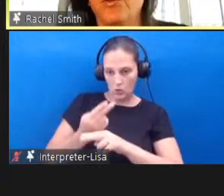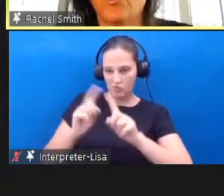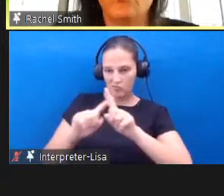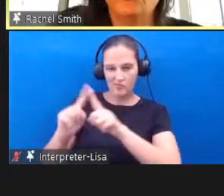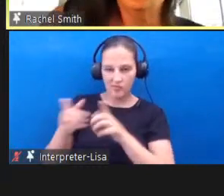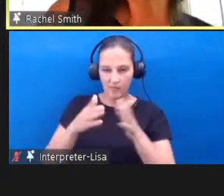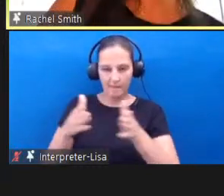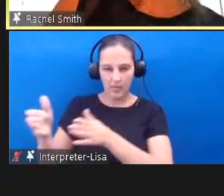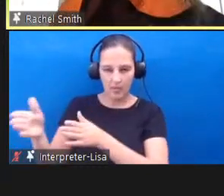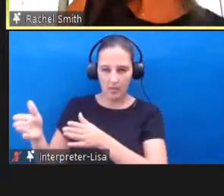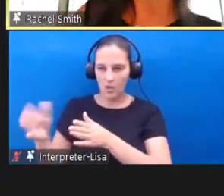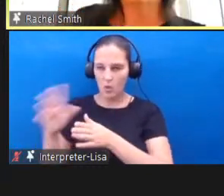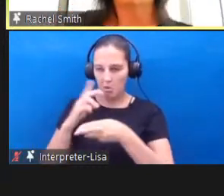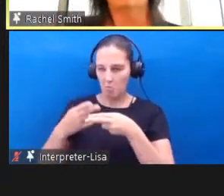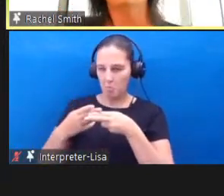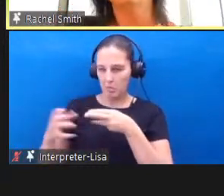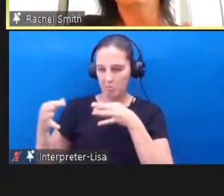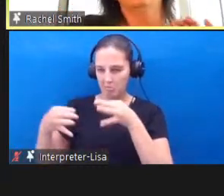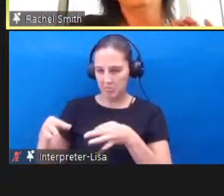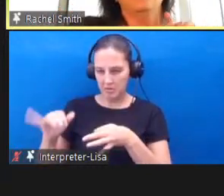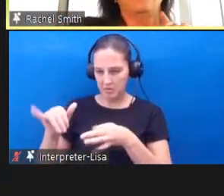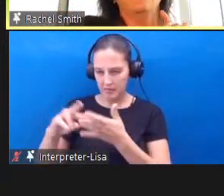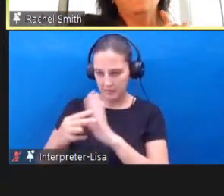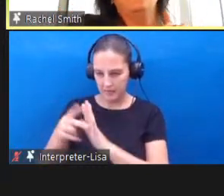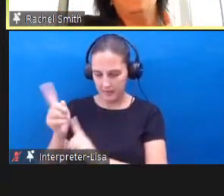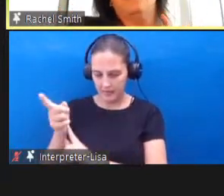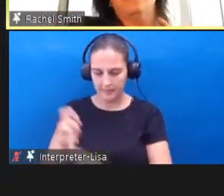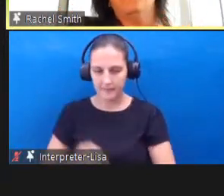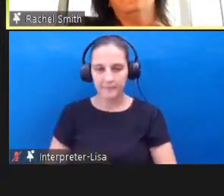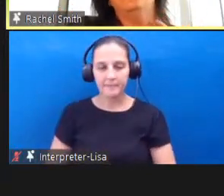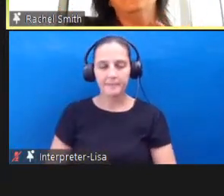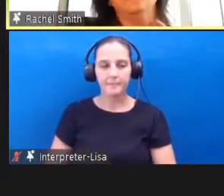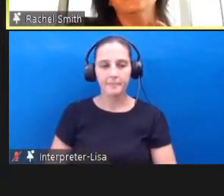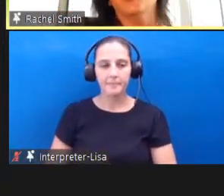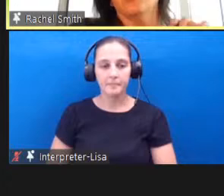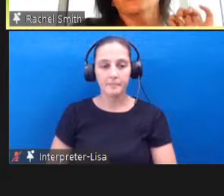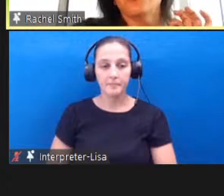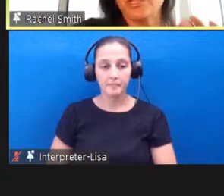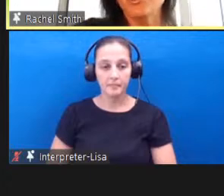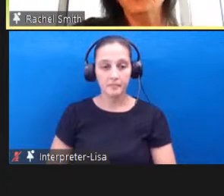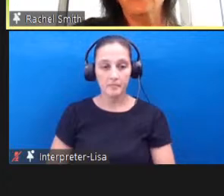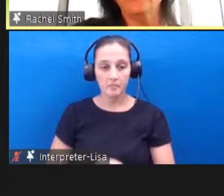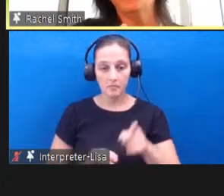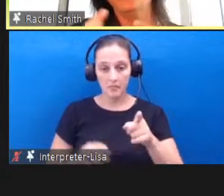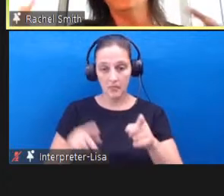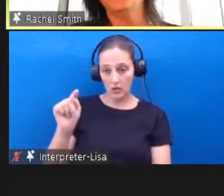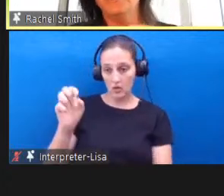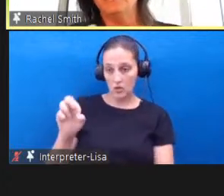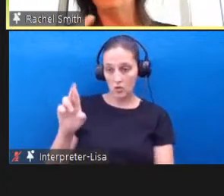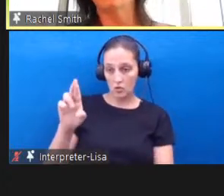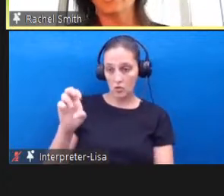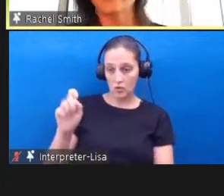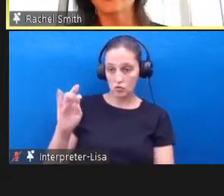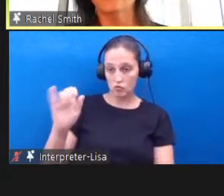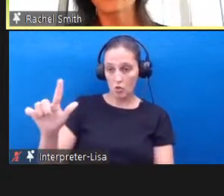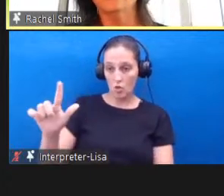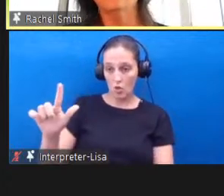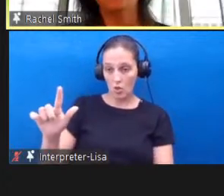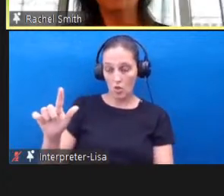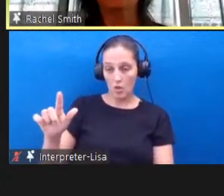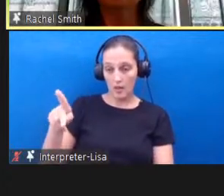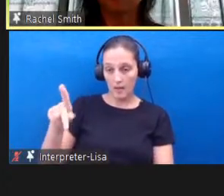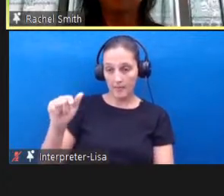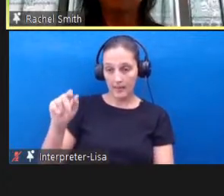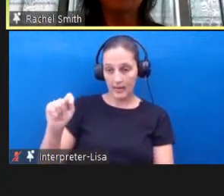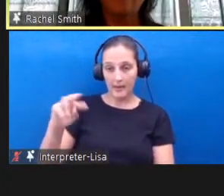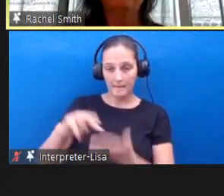talk for just a second on that in a minute, but that these are terrestrial planets. We know that, meaning they have a rocky surface. We know